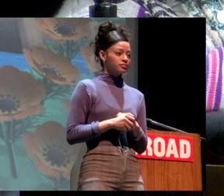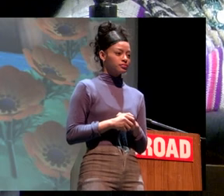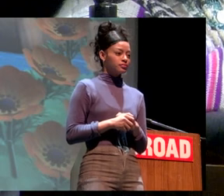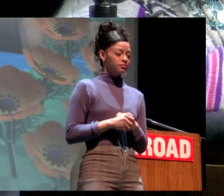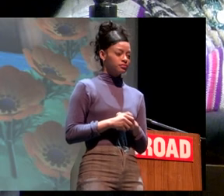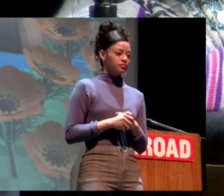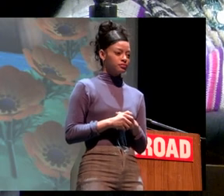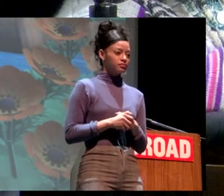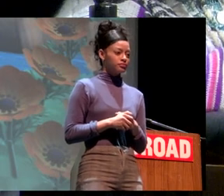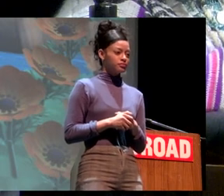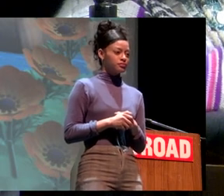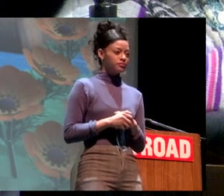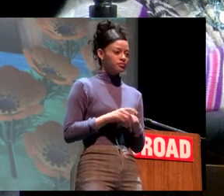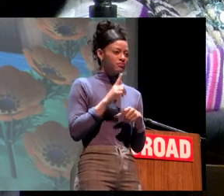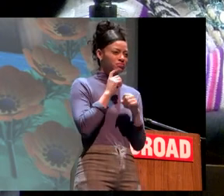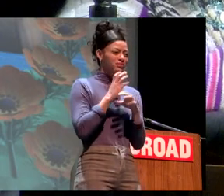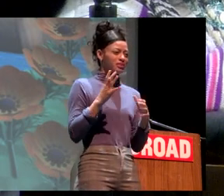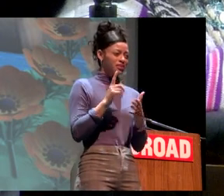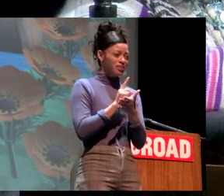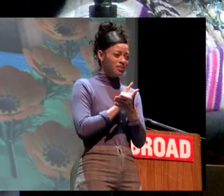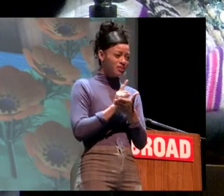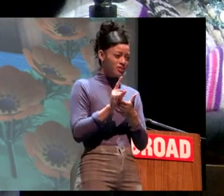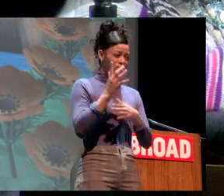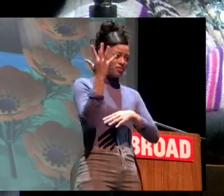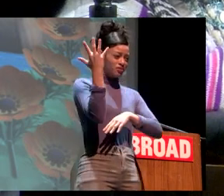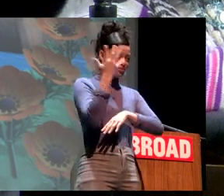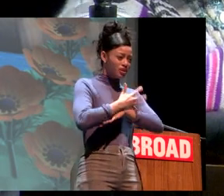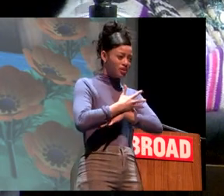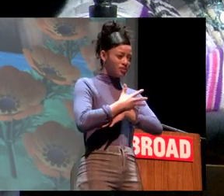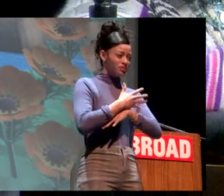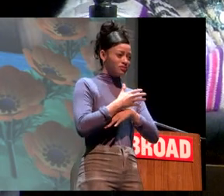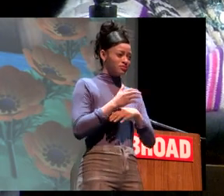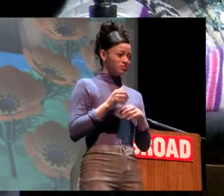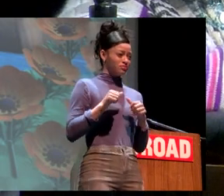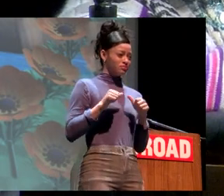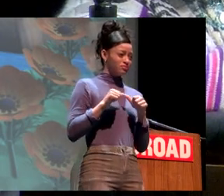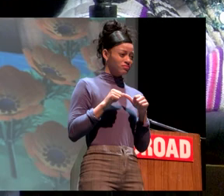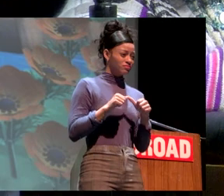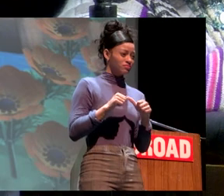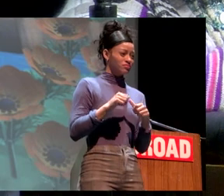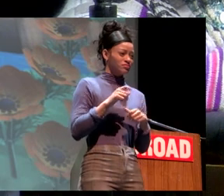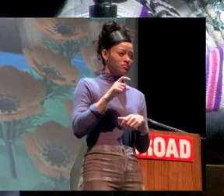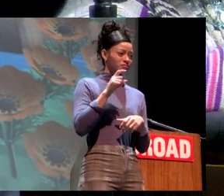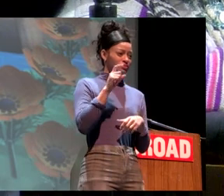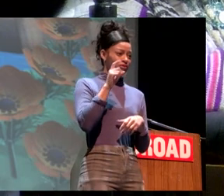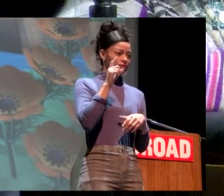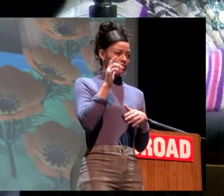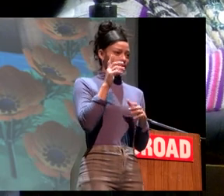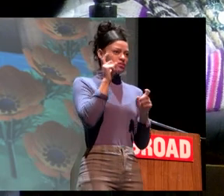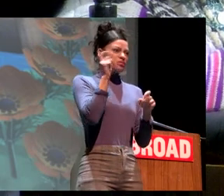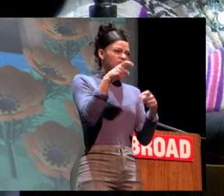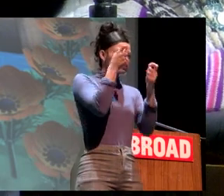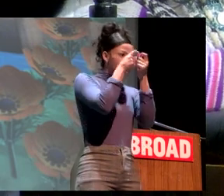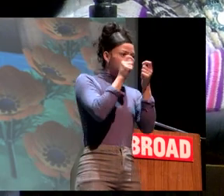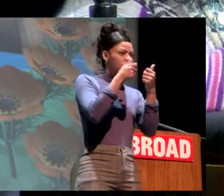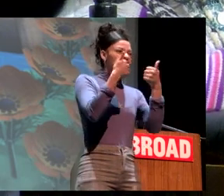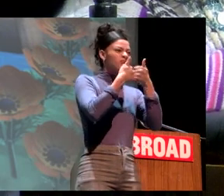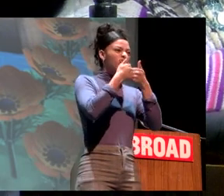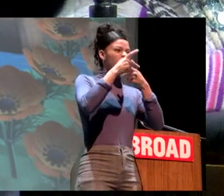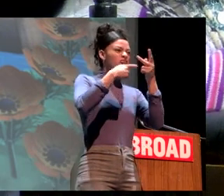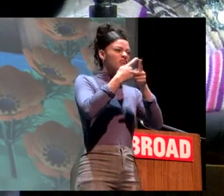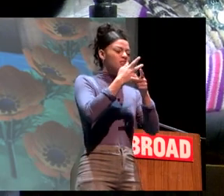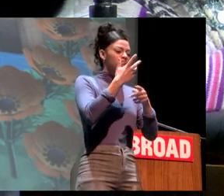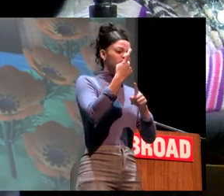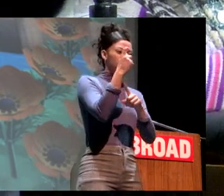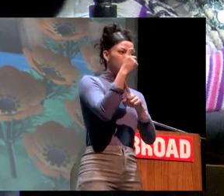break straight. So that time was okay. But then when the school started, he said he didn't want to go anymore. He just wanted to play a game. And my wife and